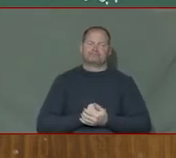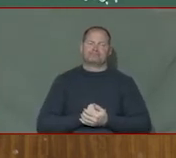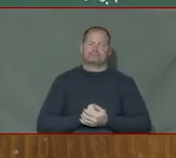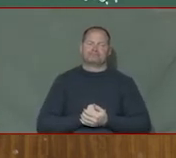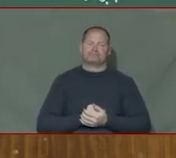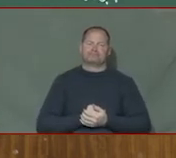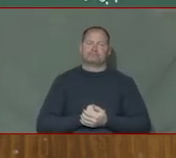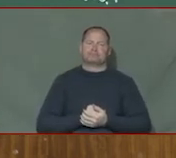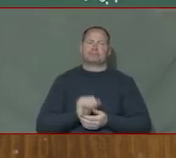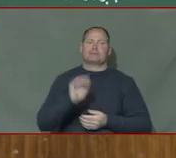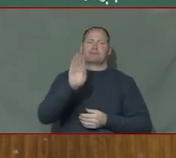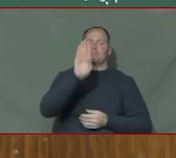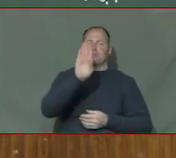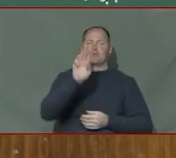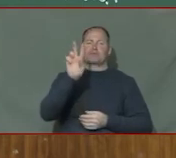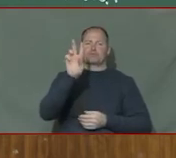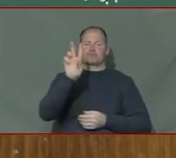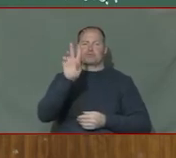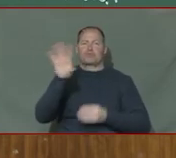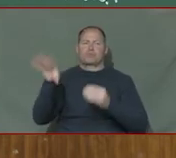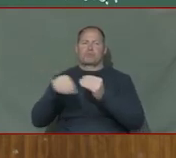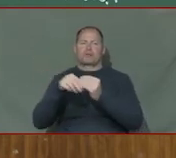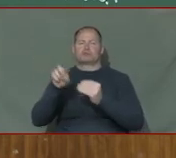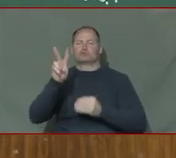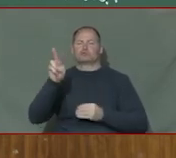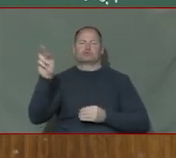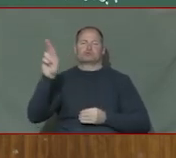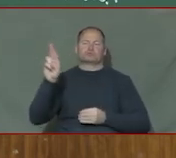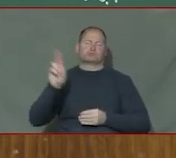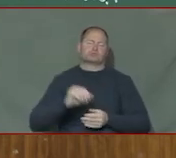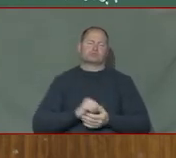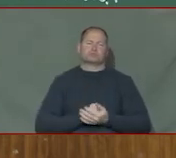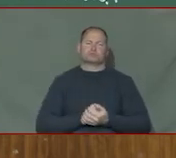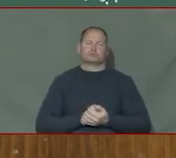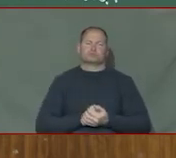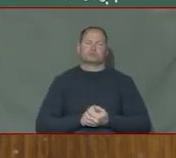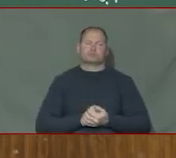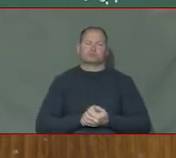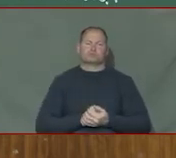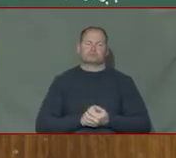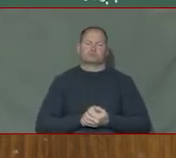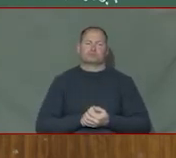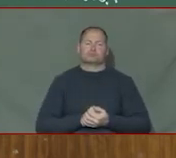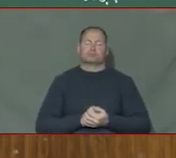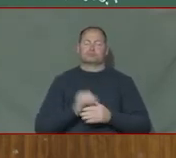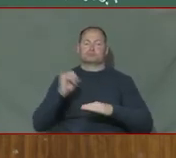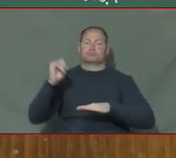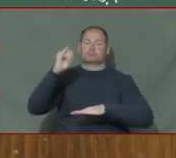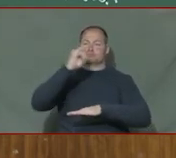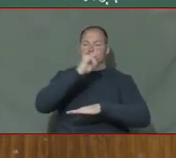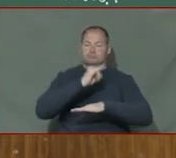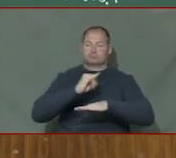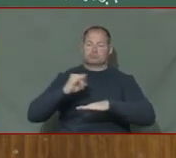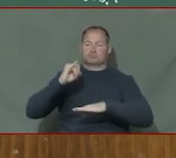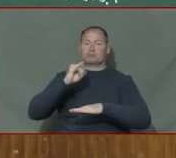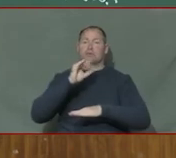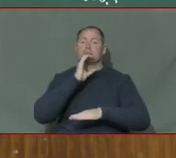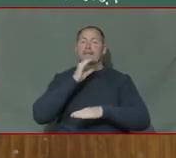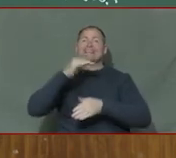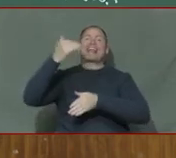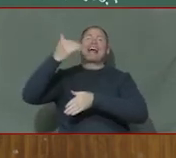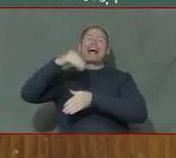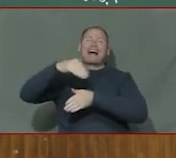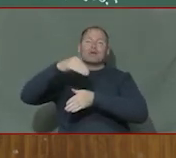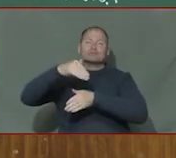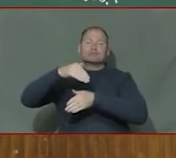twice breadth plus 2r, agree? And the perimeter is the outside.